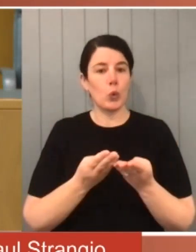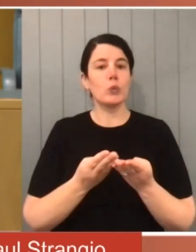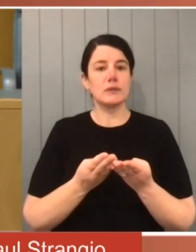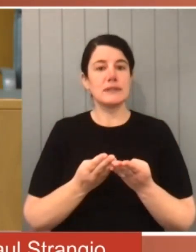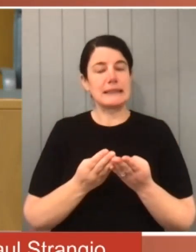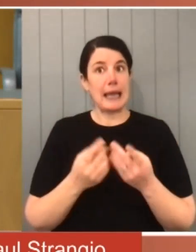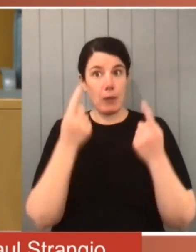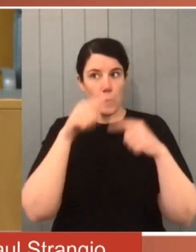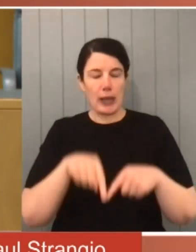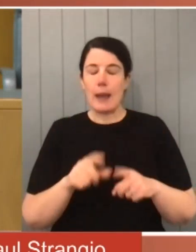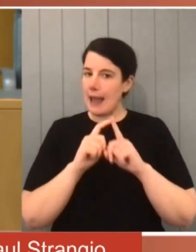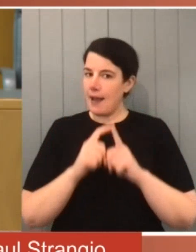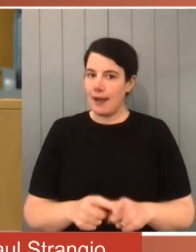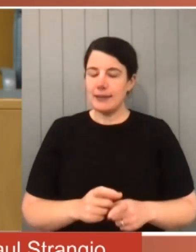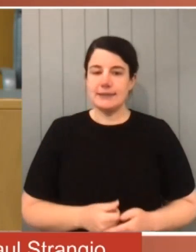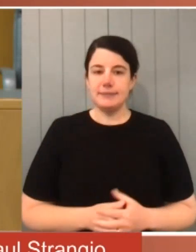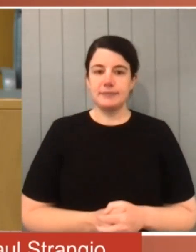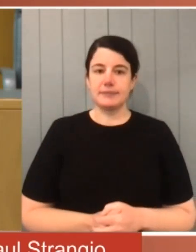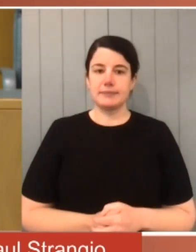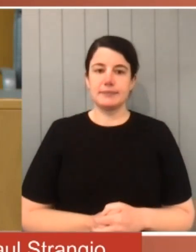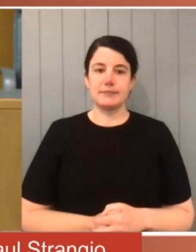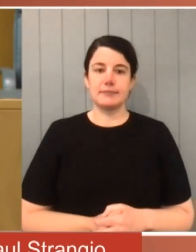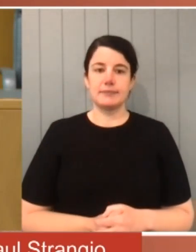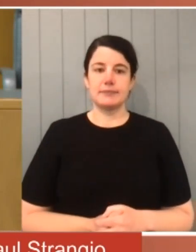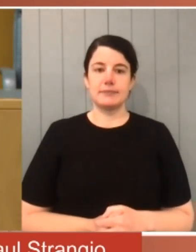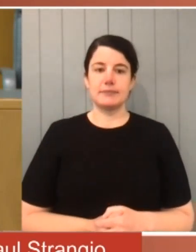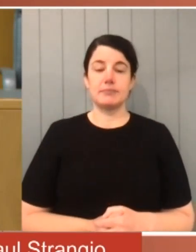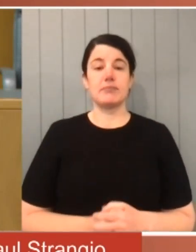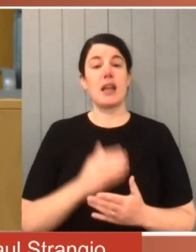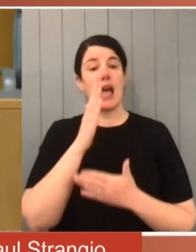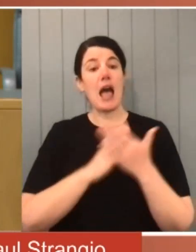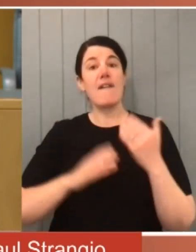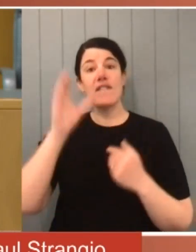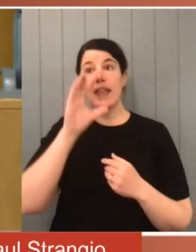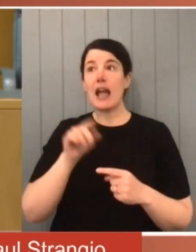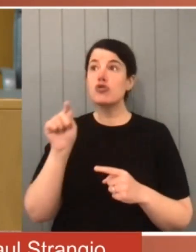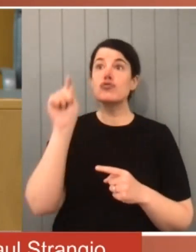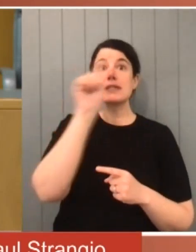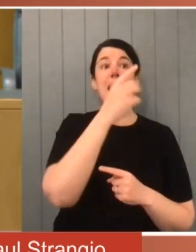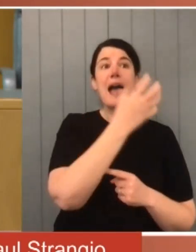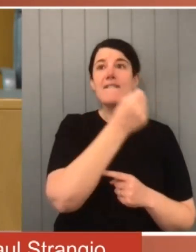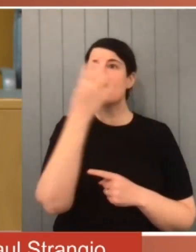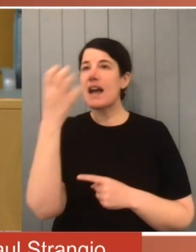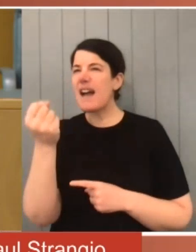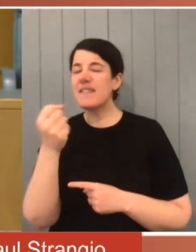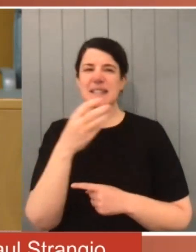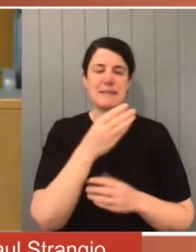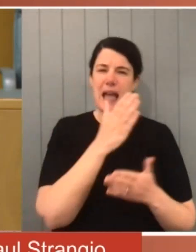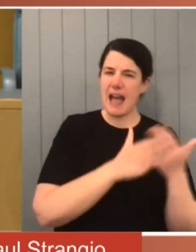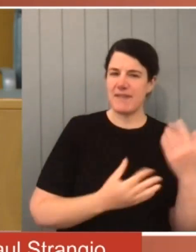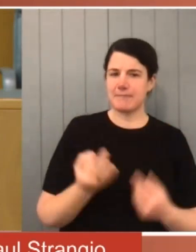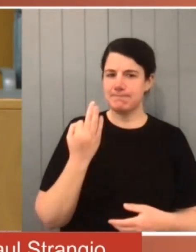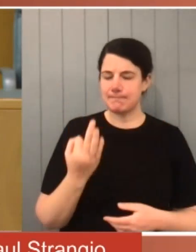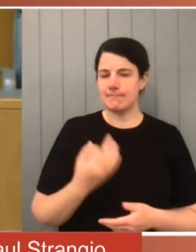difficult, since in around half the nations where the practice exists in name, it is not enforced. However,